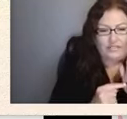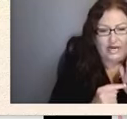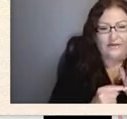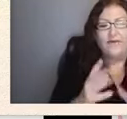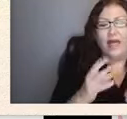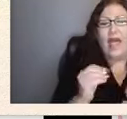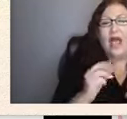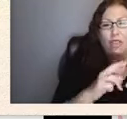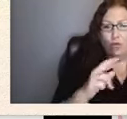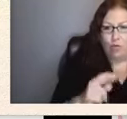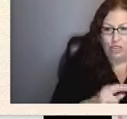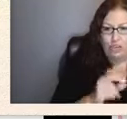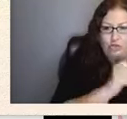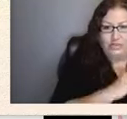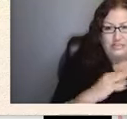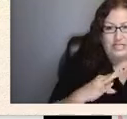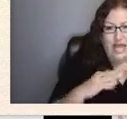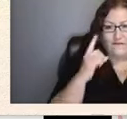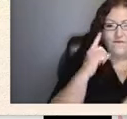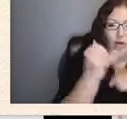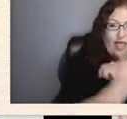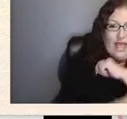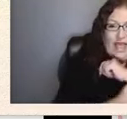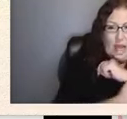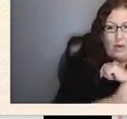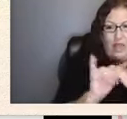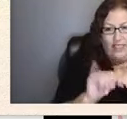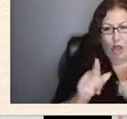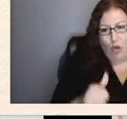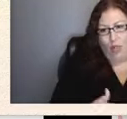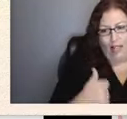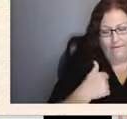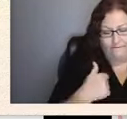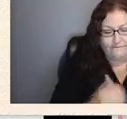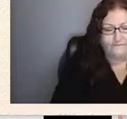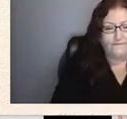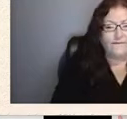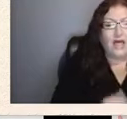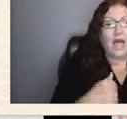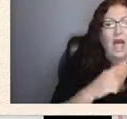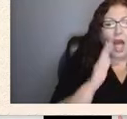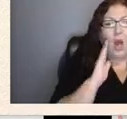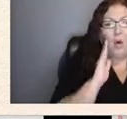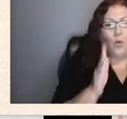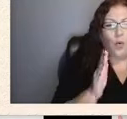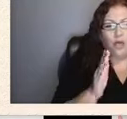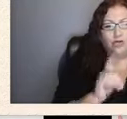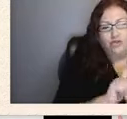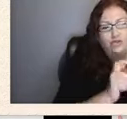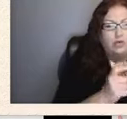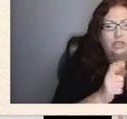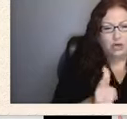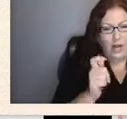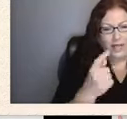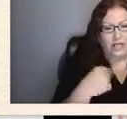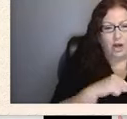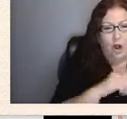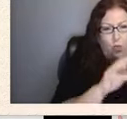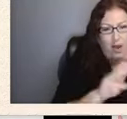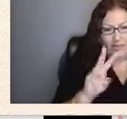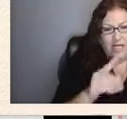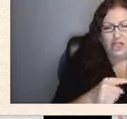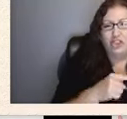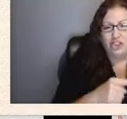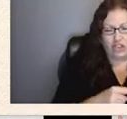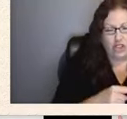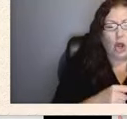staff for the county that you reside in. I'm going to switch real quickly to our website to show you